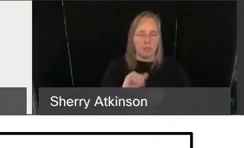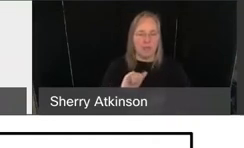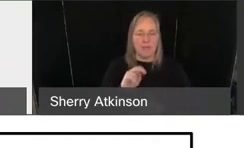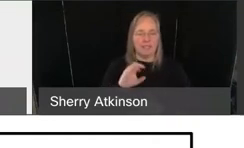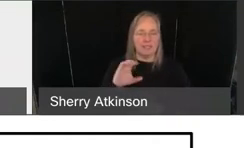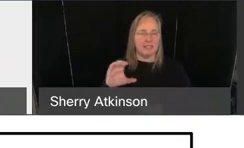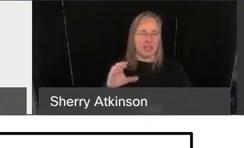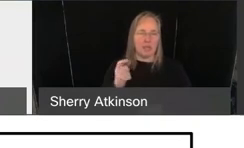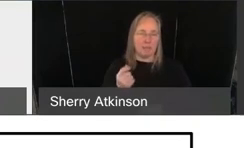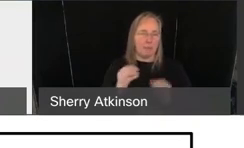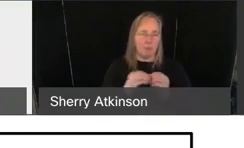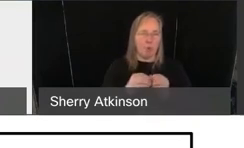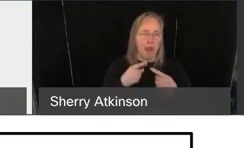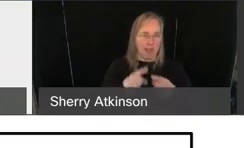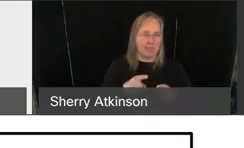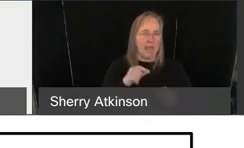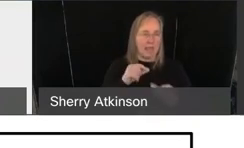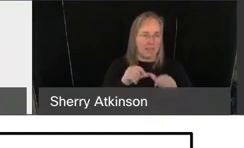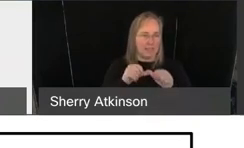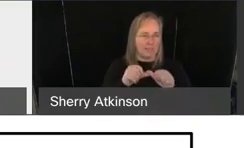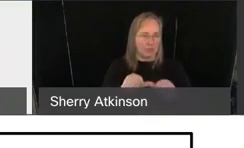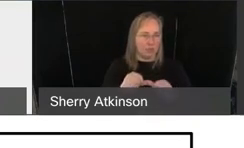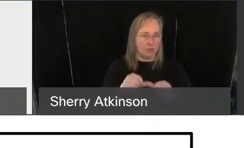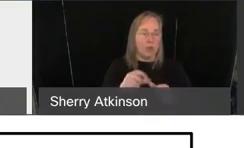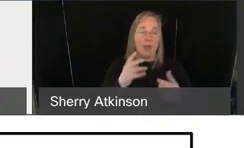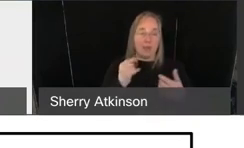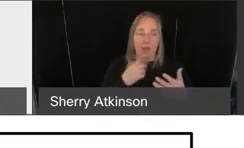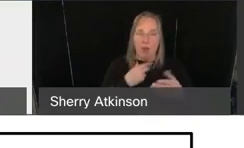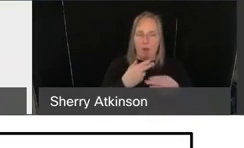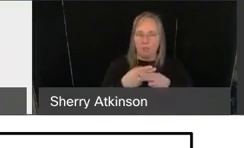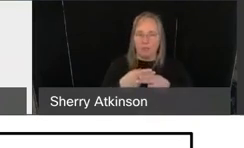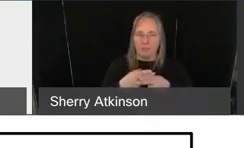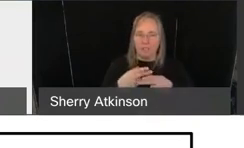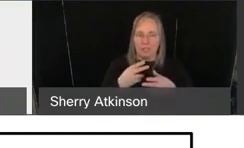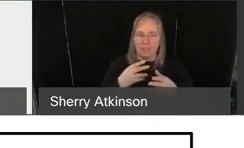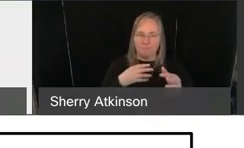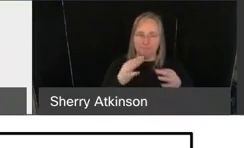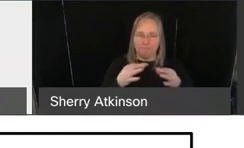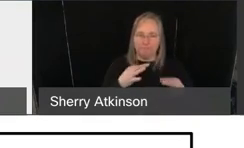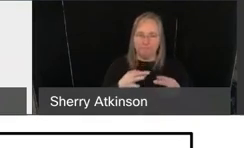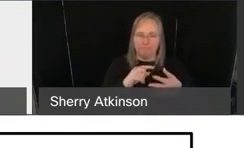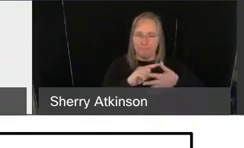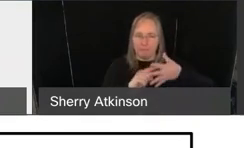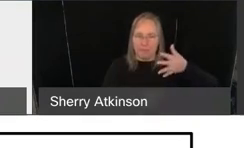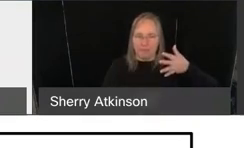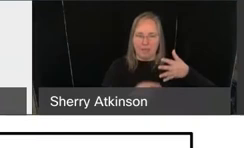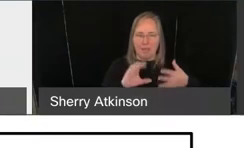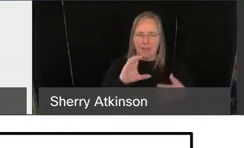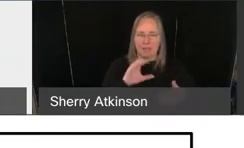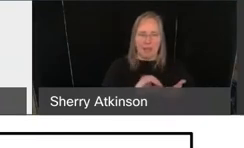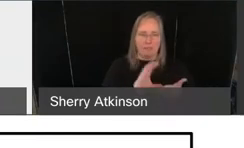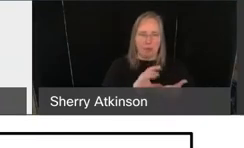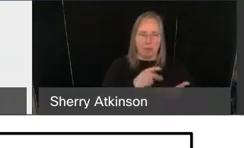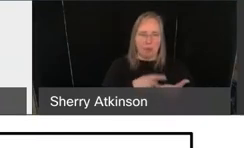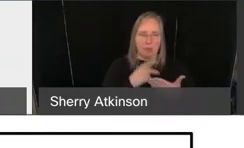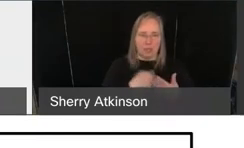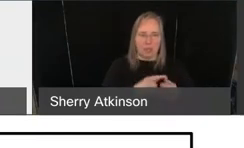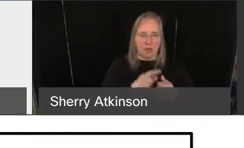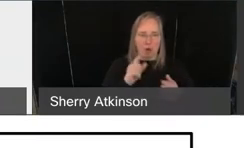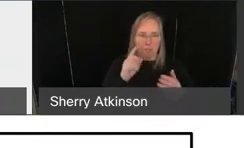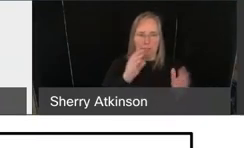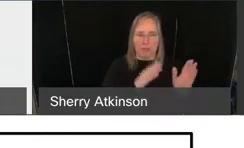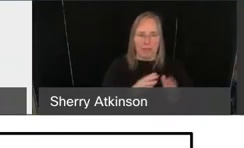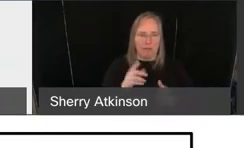continue. Let me just quickly run through the remaining capital projects that are envisioned to be supported by this fund. The second is